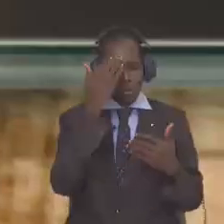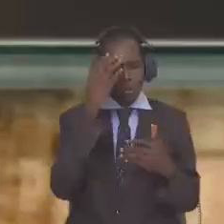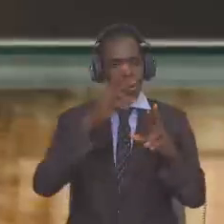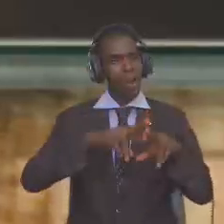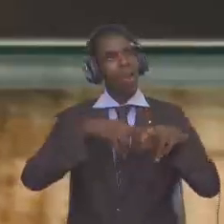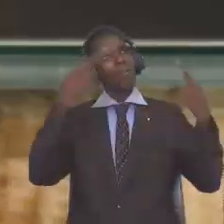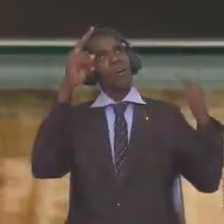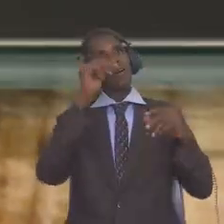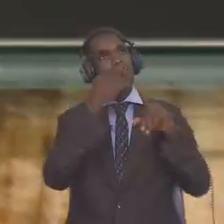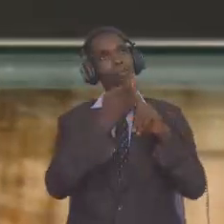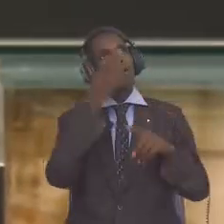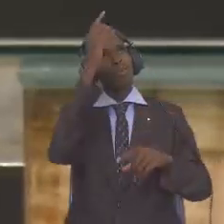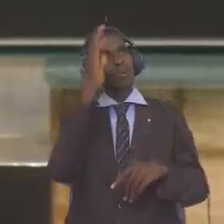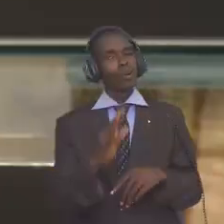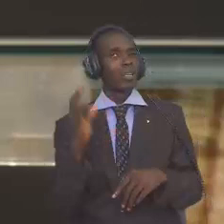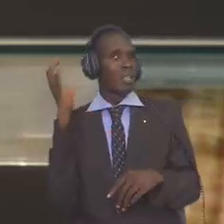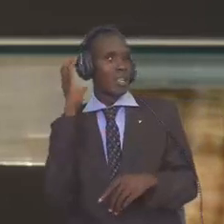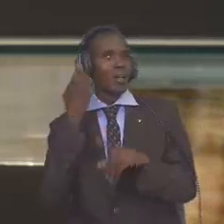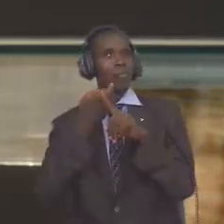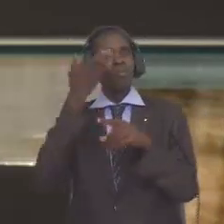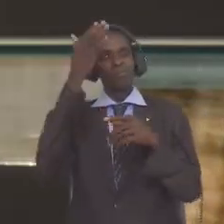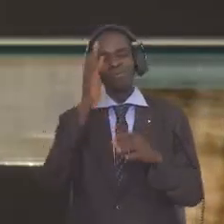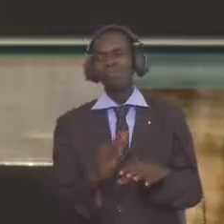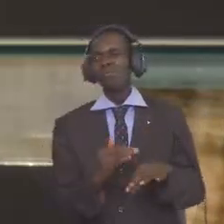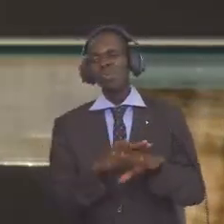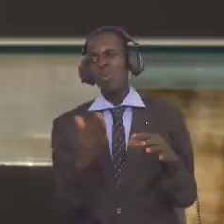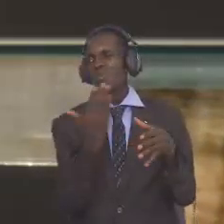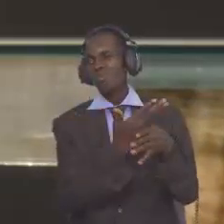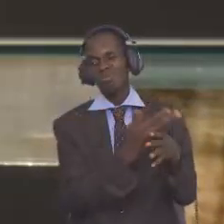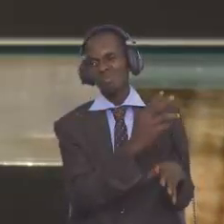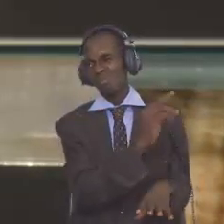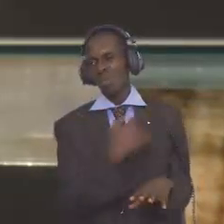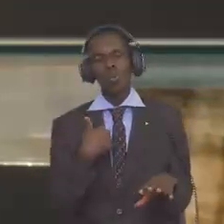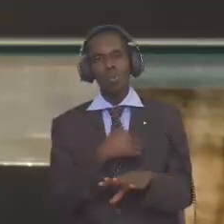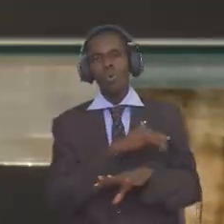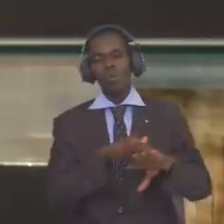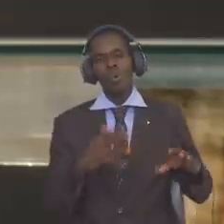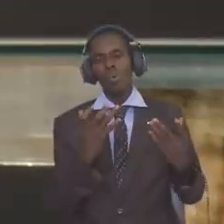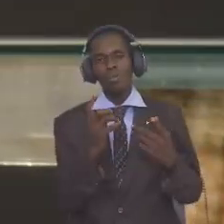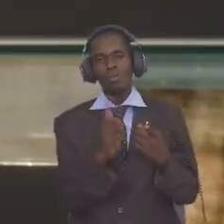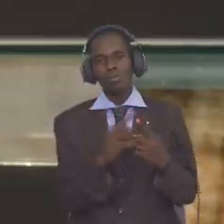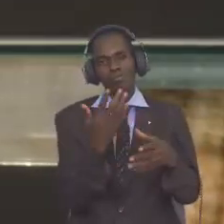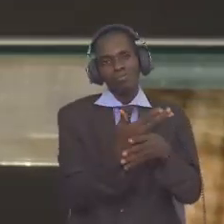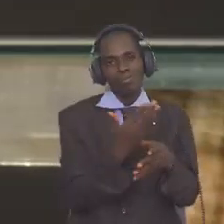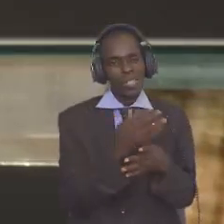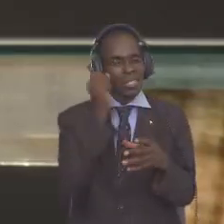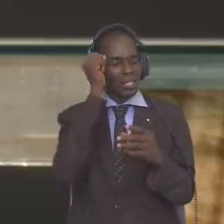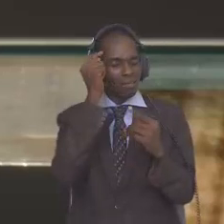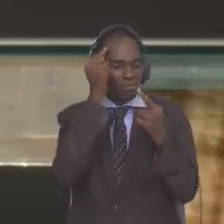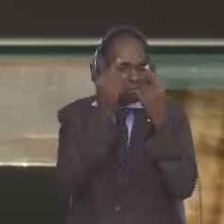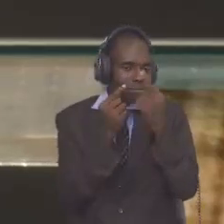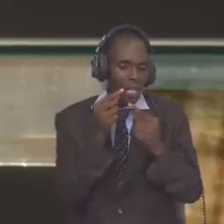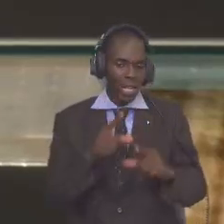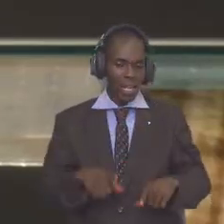revelation he has from God, we don't want to disturb him. We don't want to disturb his thoughts and his life.